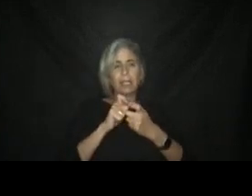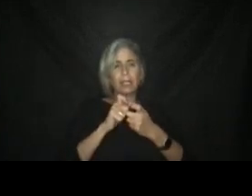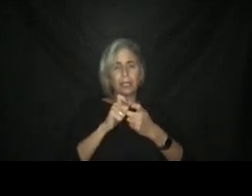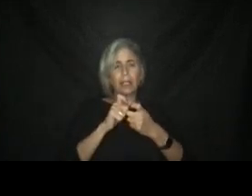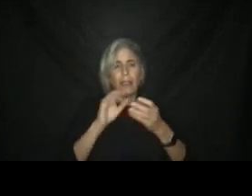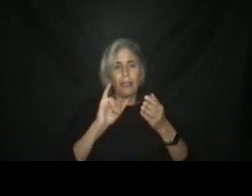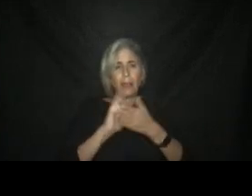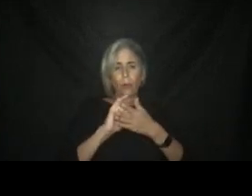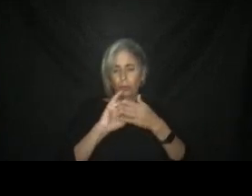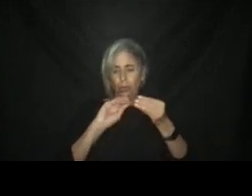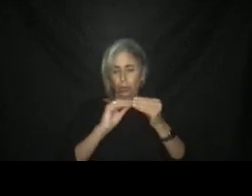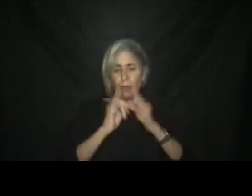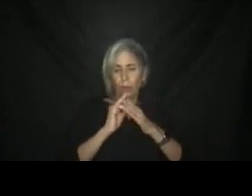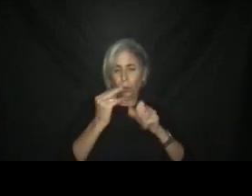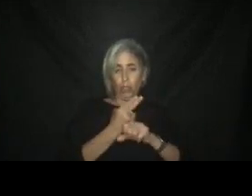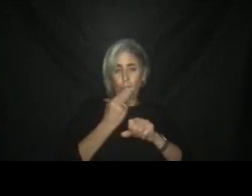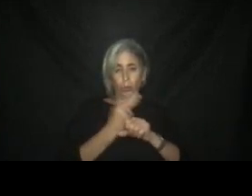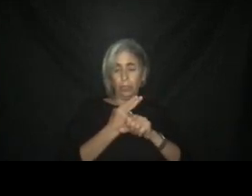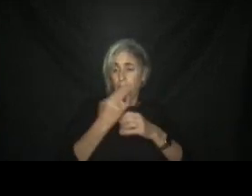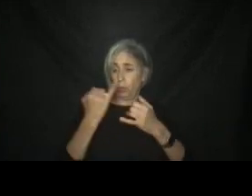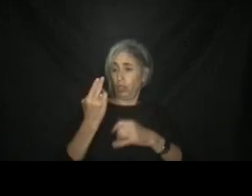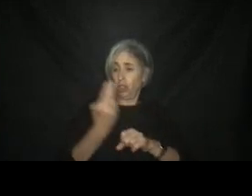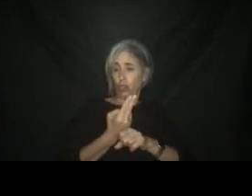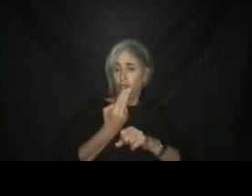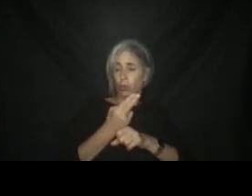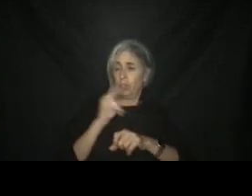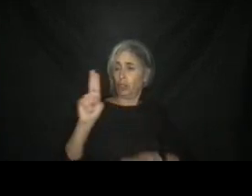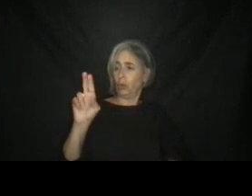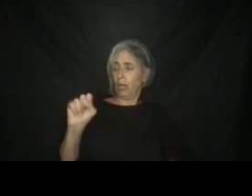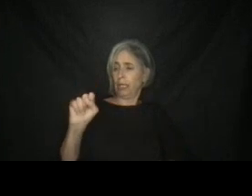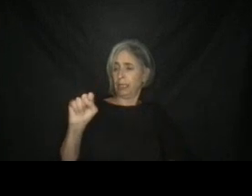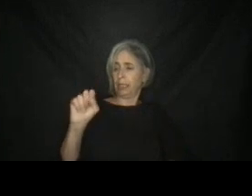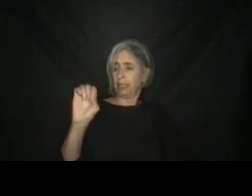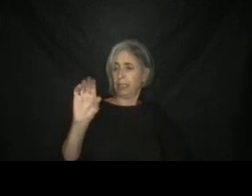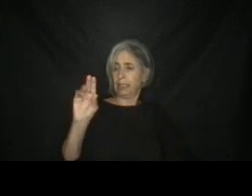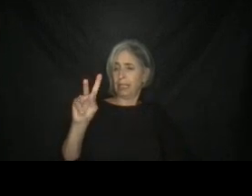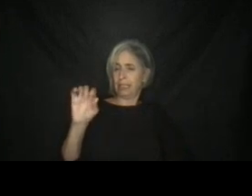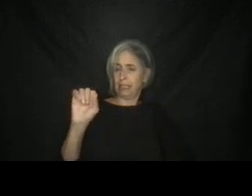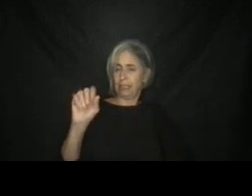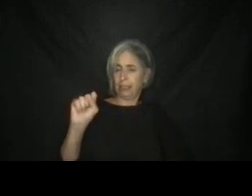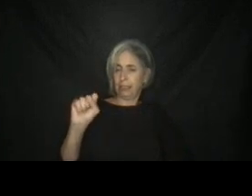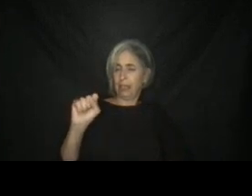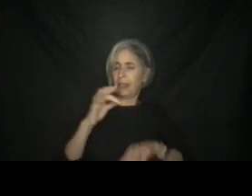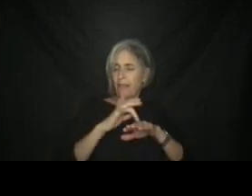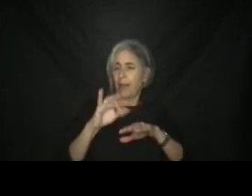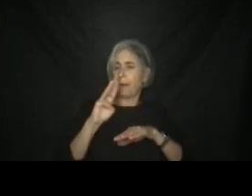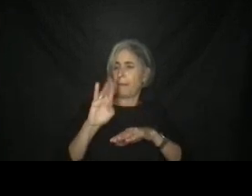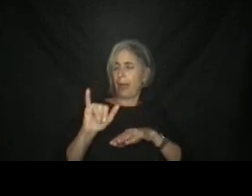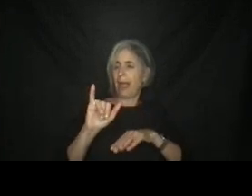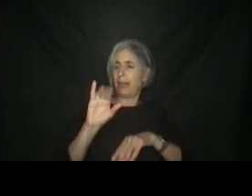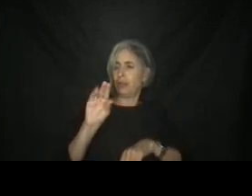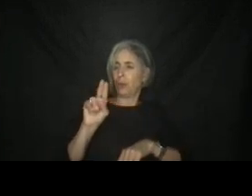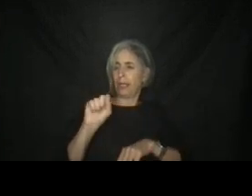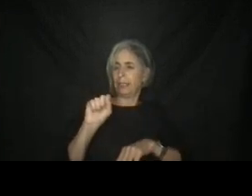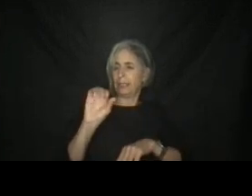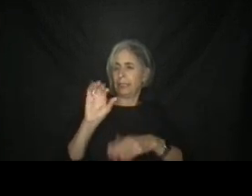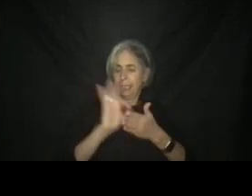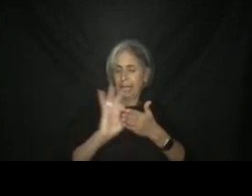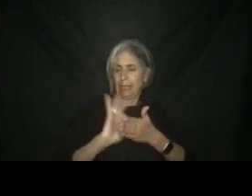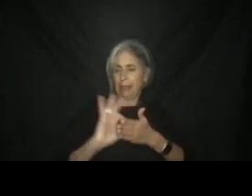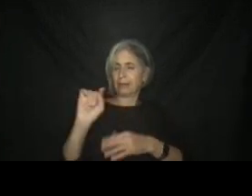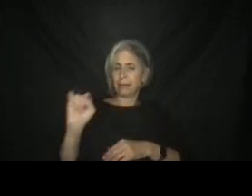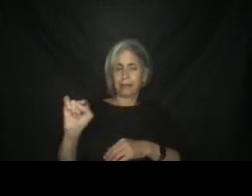use. And in this case, we use the U.S. Census block, which is the smallest enumeration unit that's made available by the U.S. Census. And we use